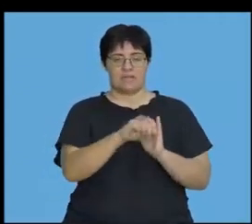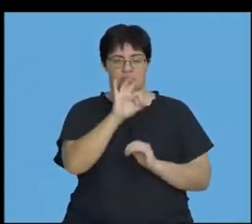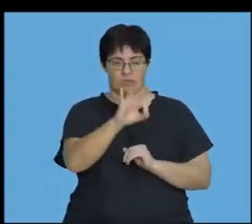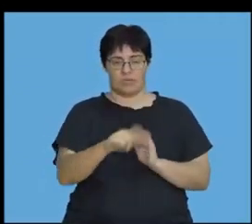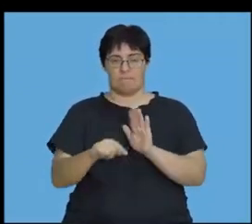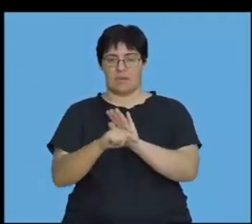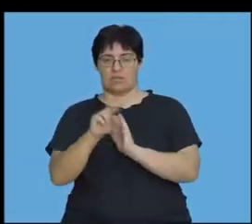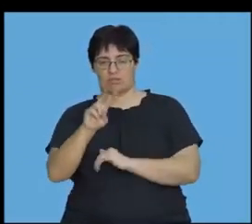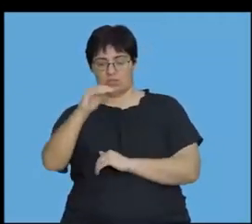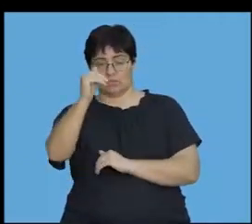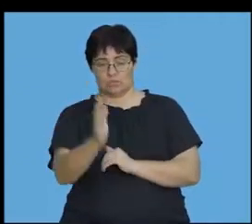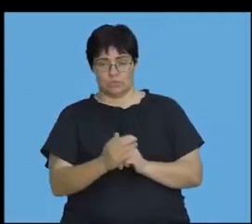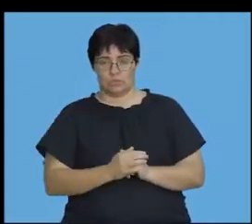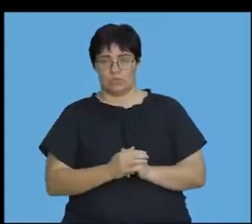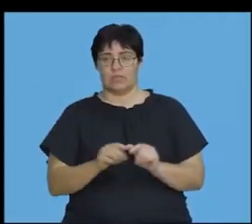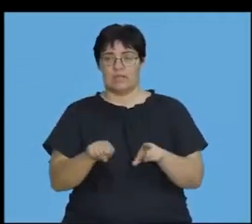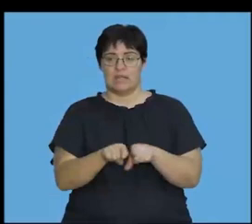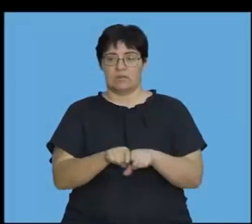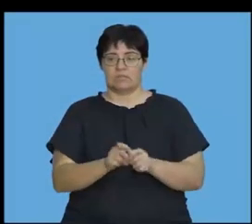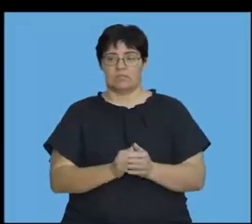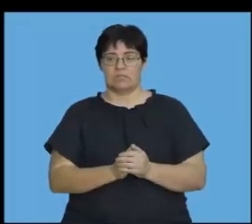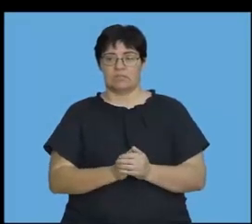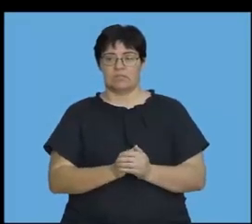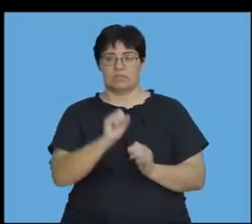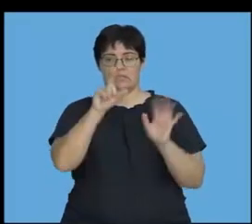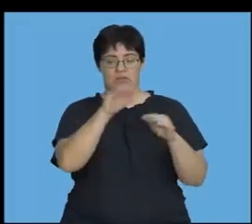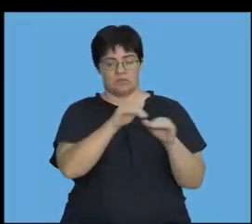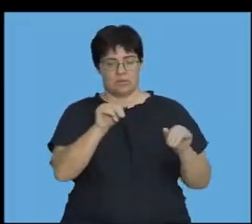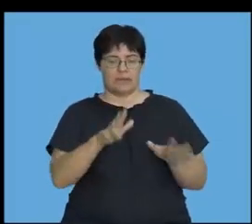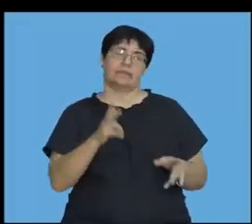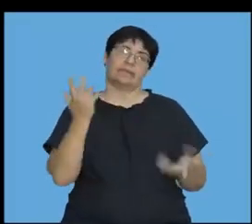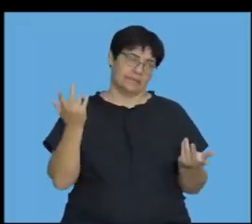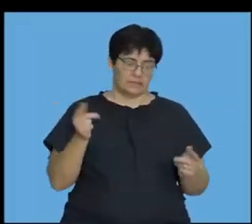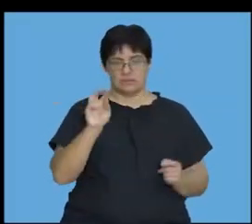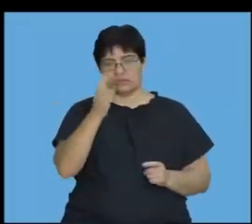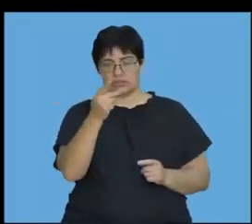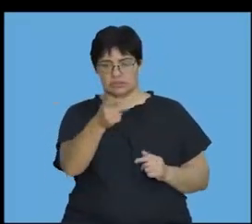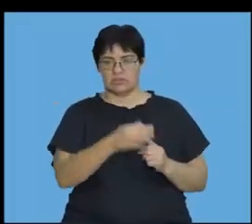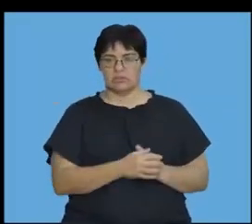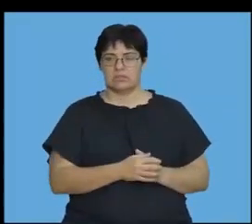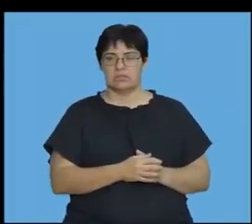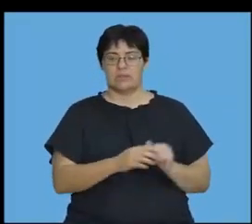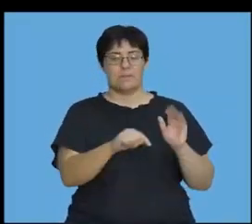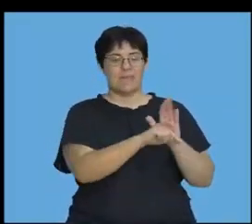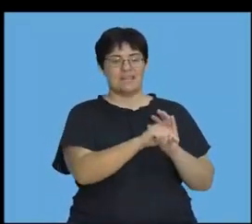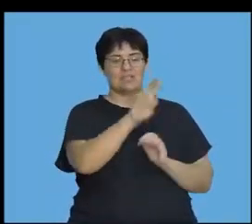minus 3 minus 2, close our back bracket, fraction again,